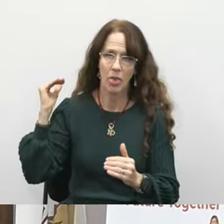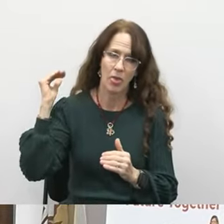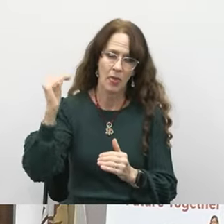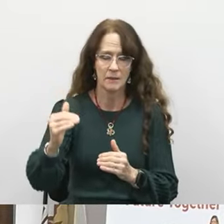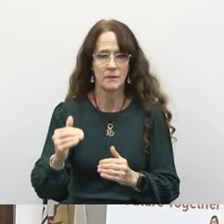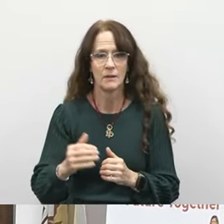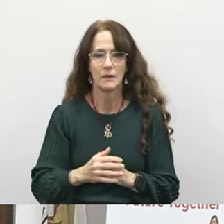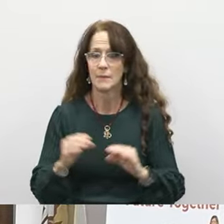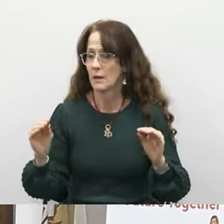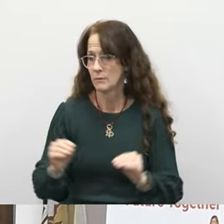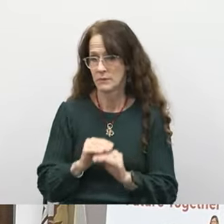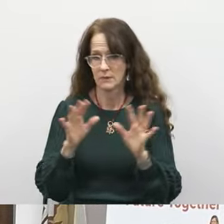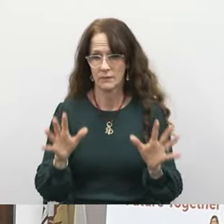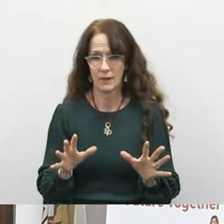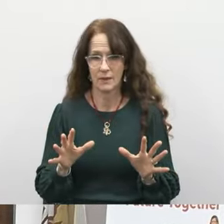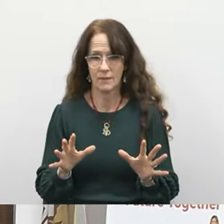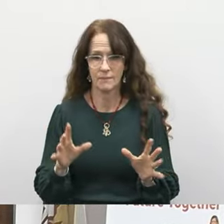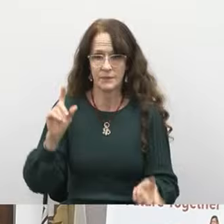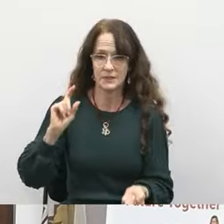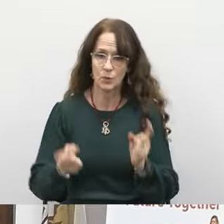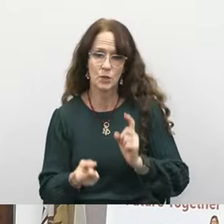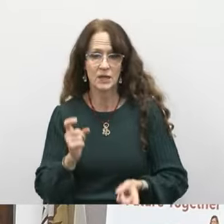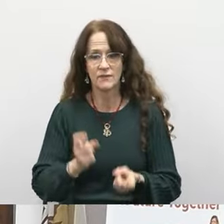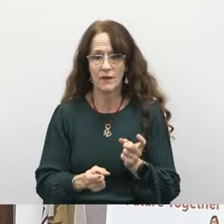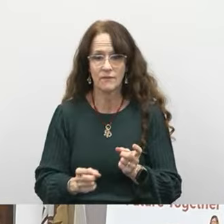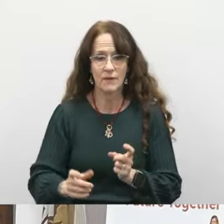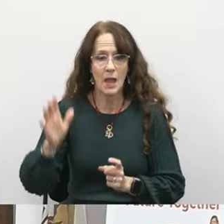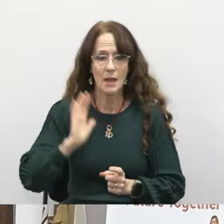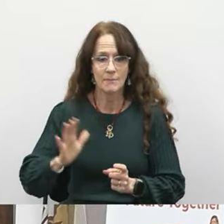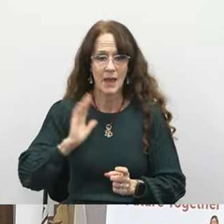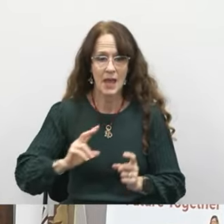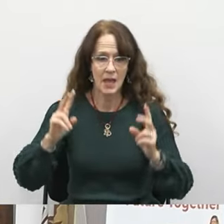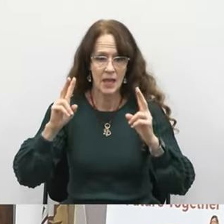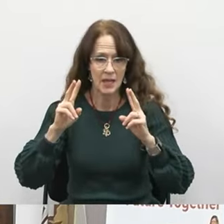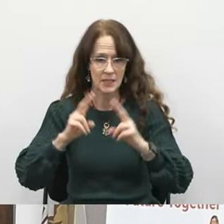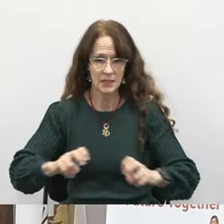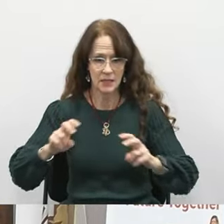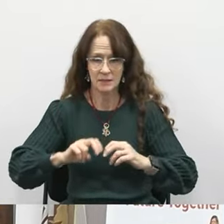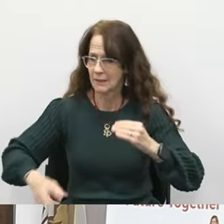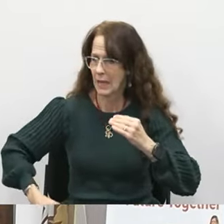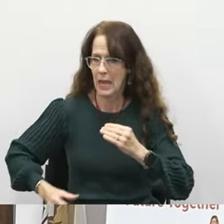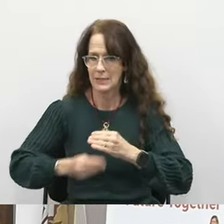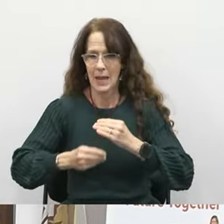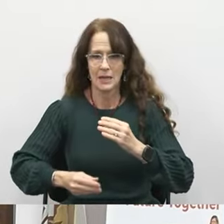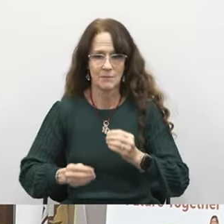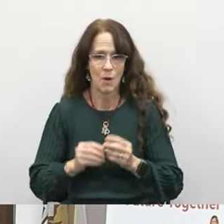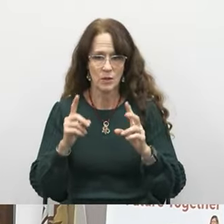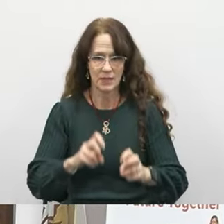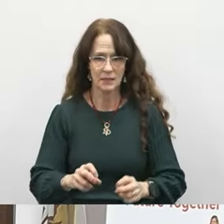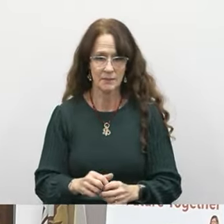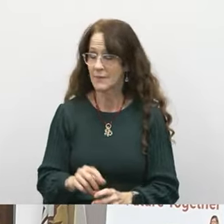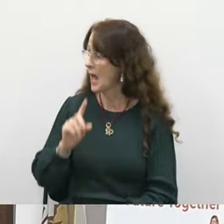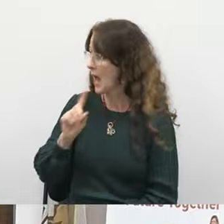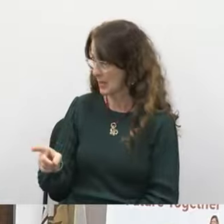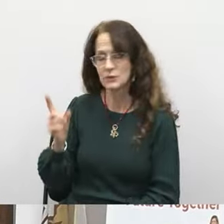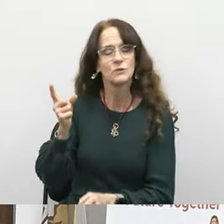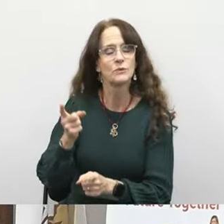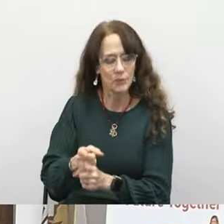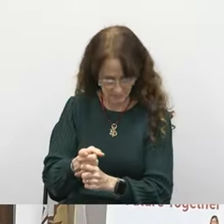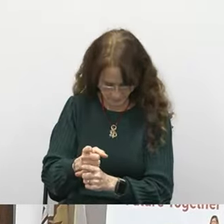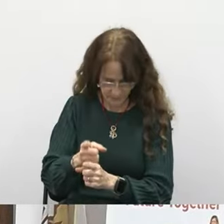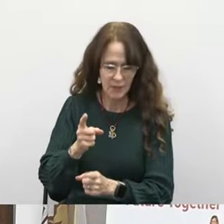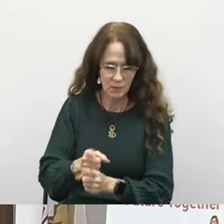just clarification, this is a revision of past assessments. It's not an additional set of assessments. Actually, yes, you are